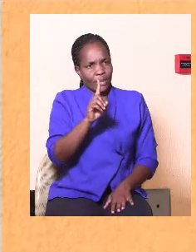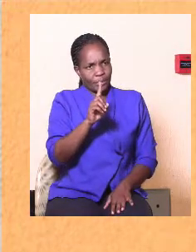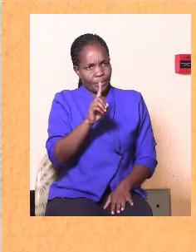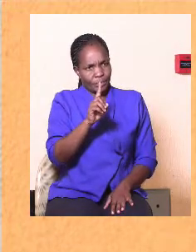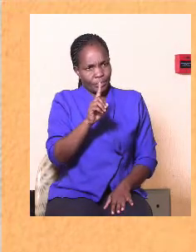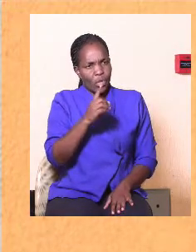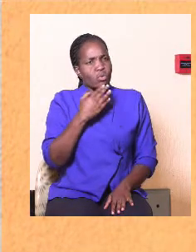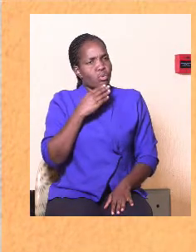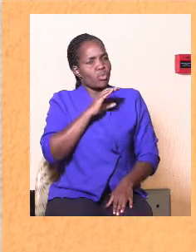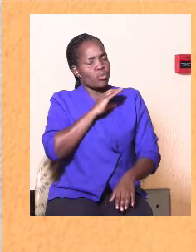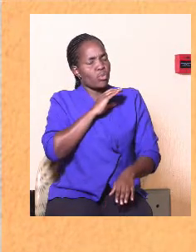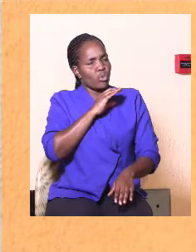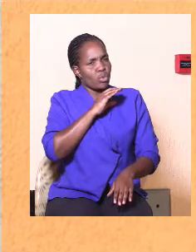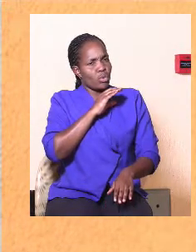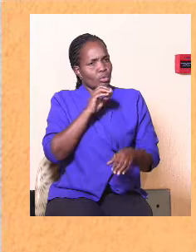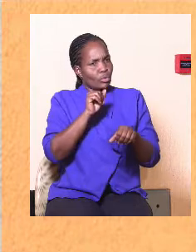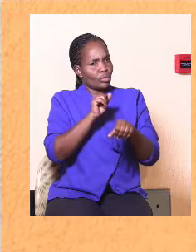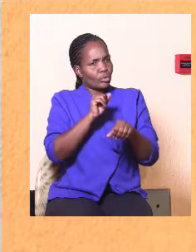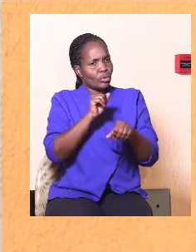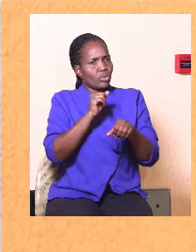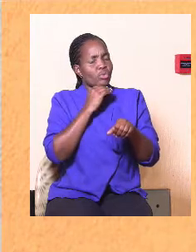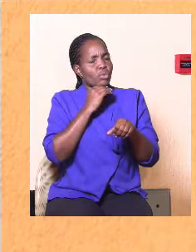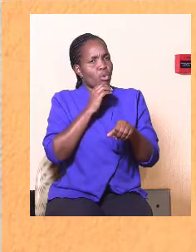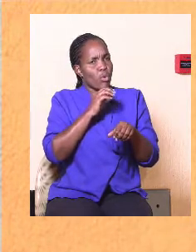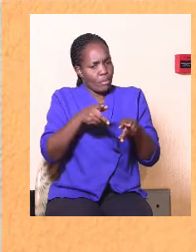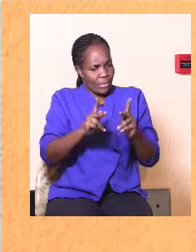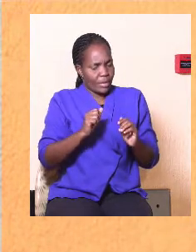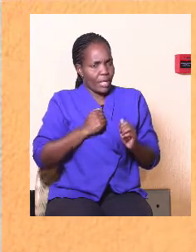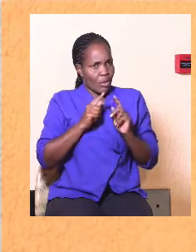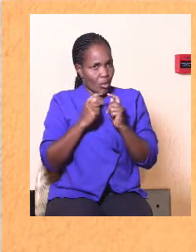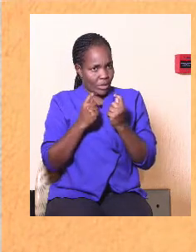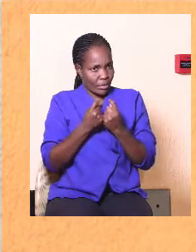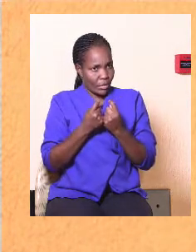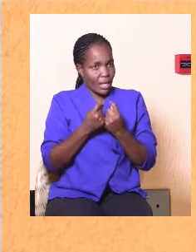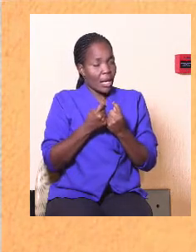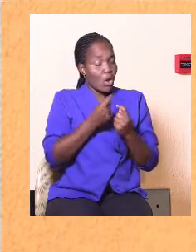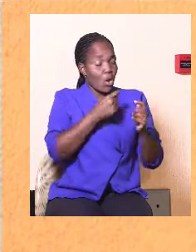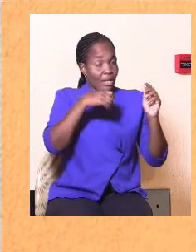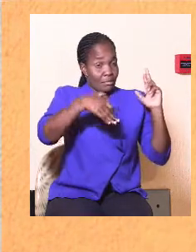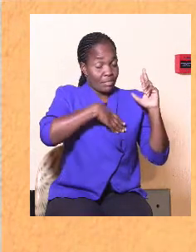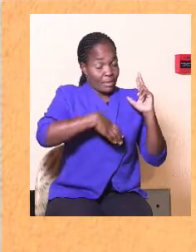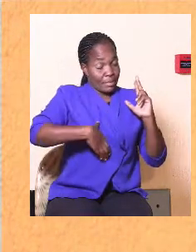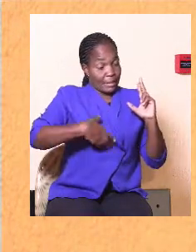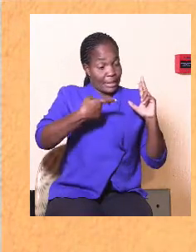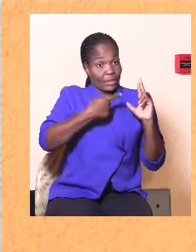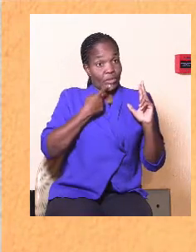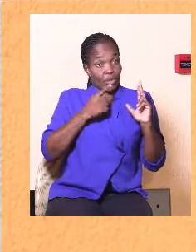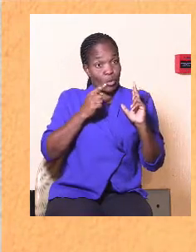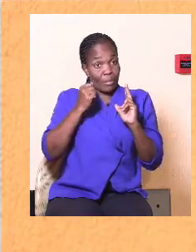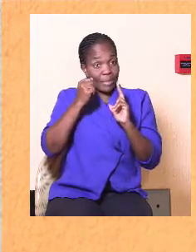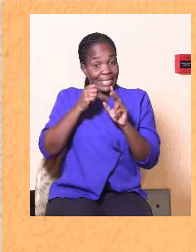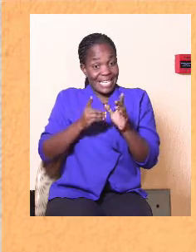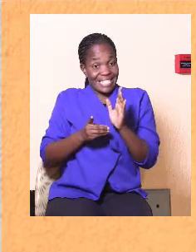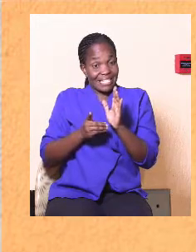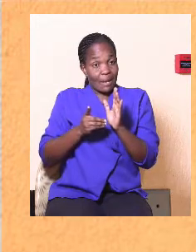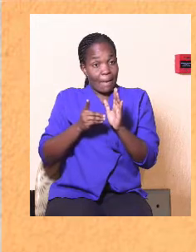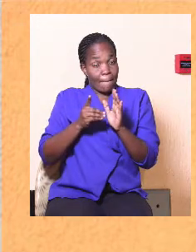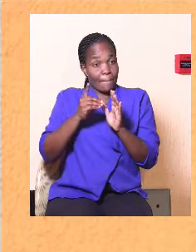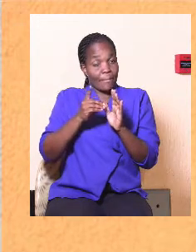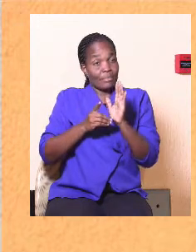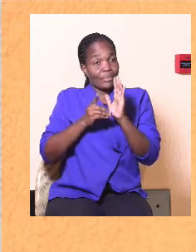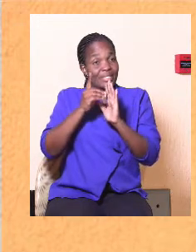His Excellency the President that we need to develop an economic response package